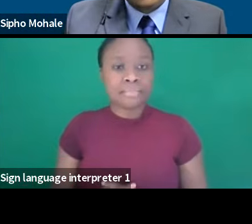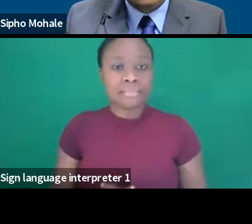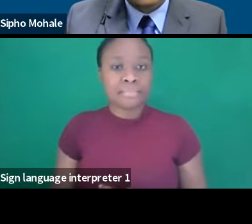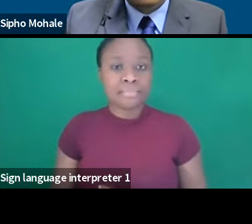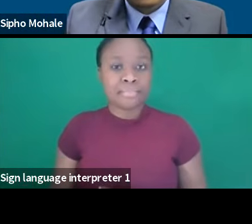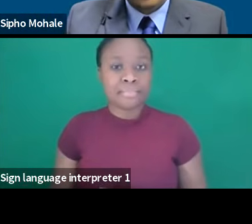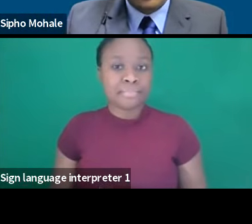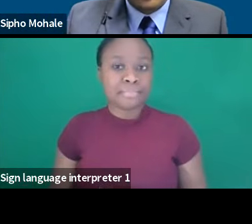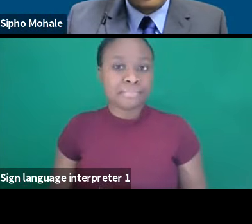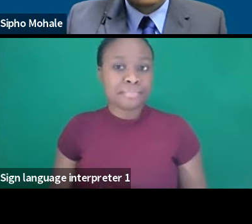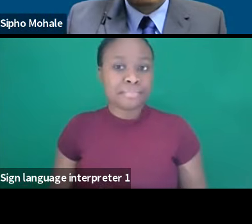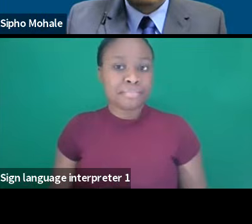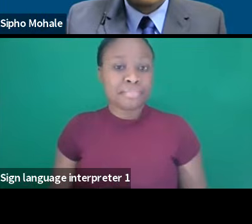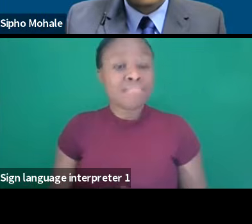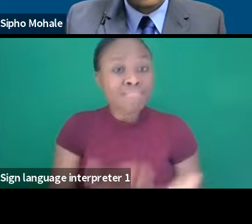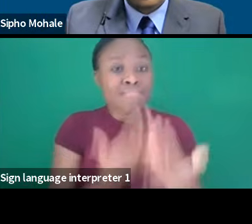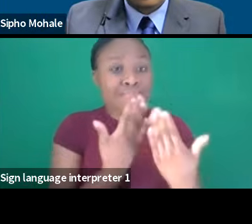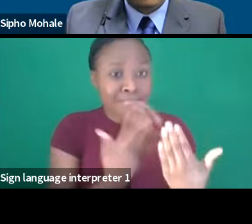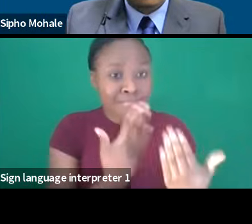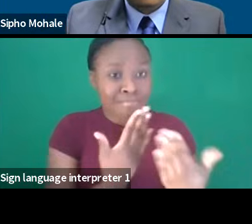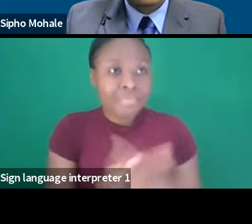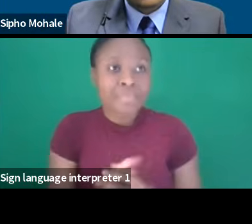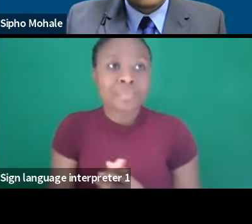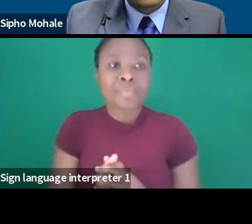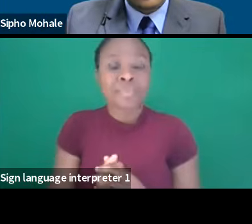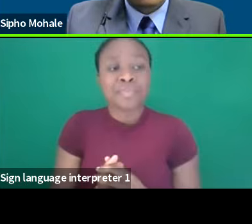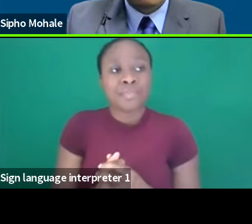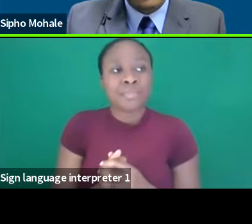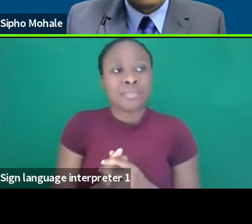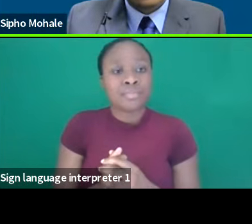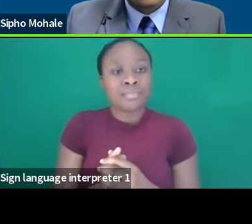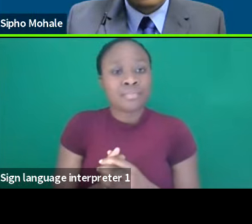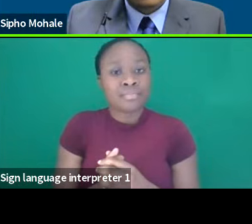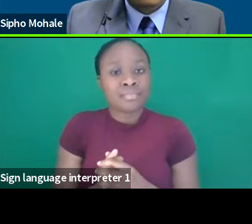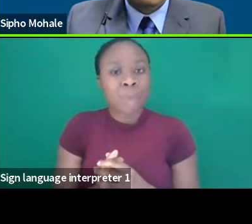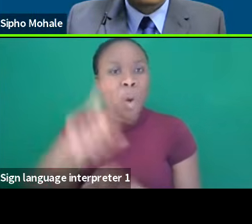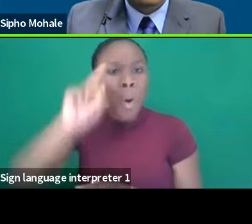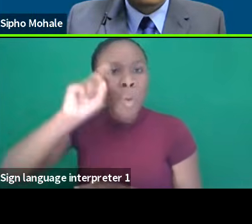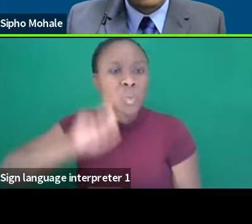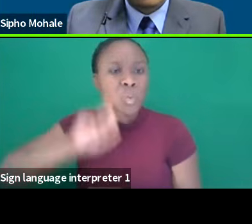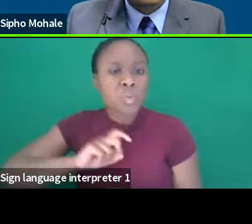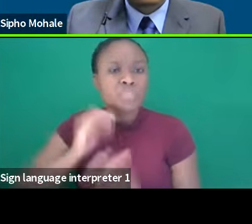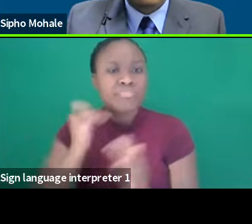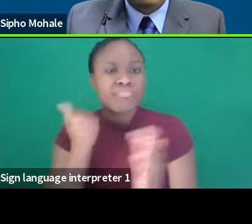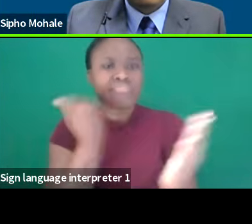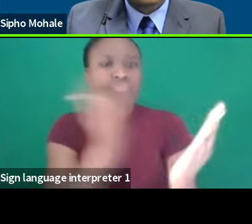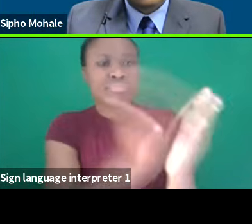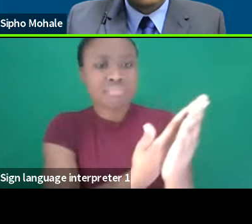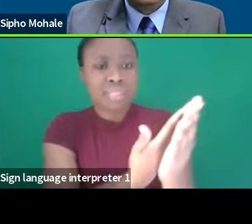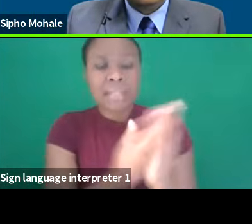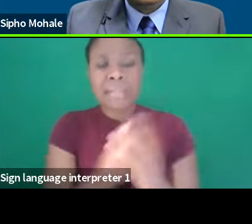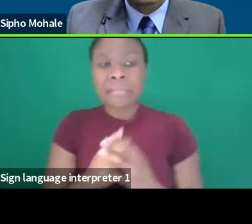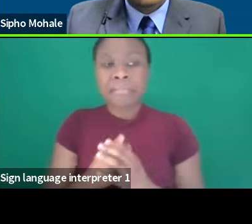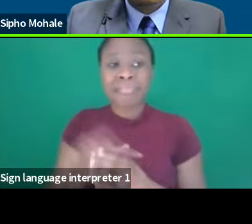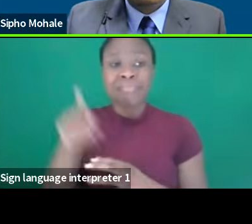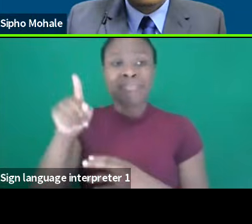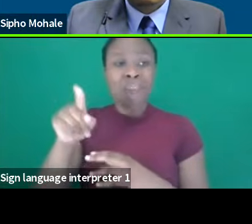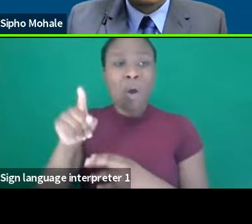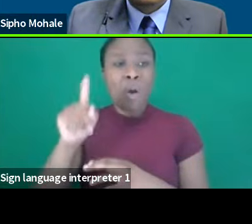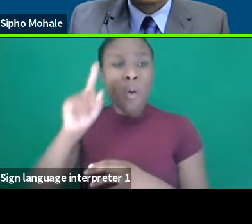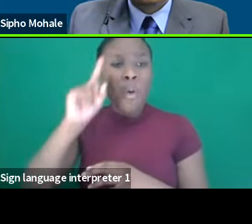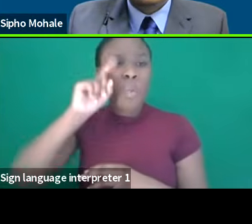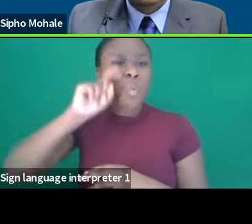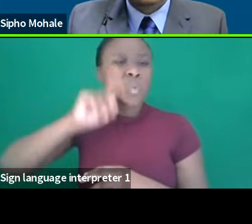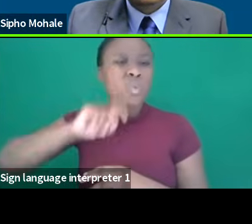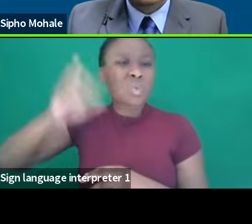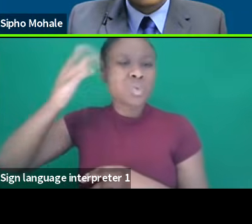Thank you, Mashadi. In terms of the old return where the old owner is no longer there, they can be